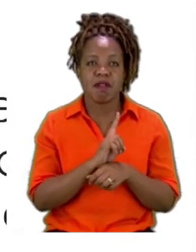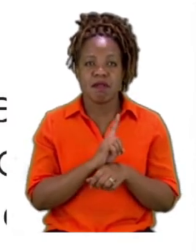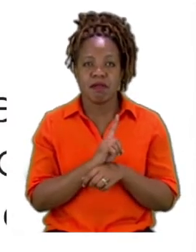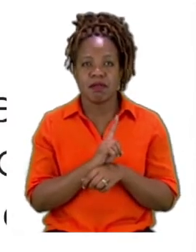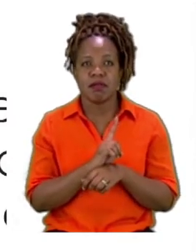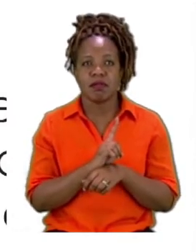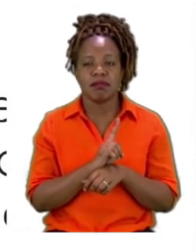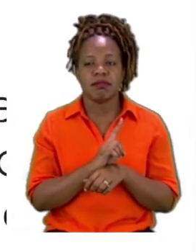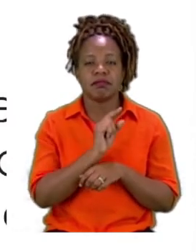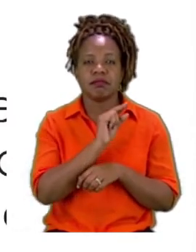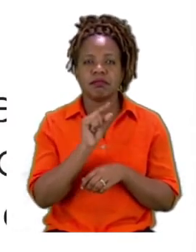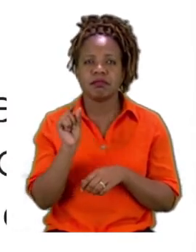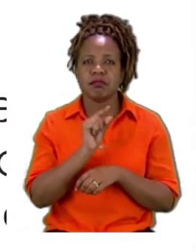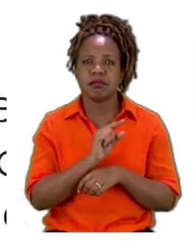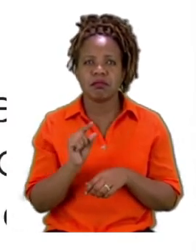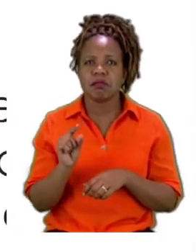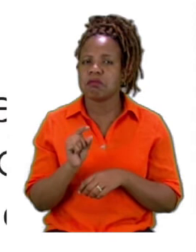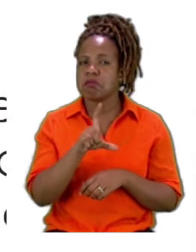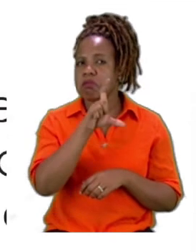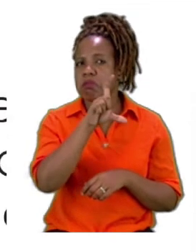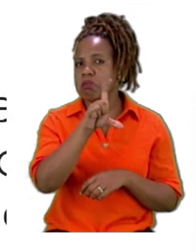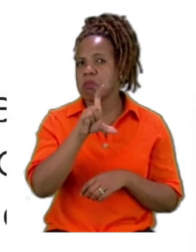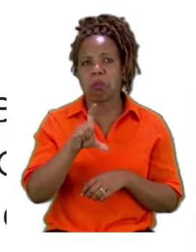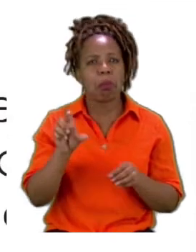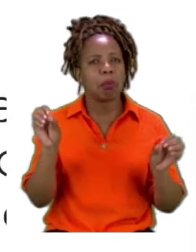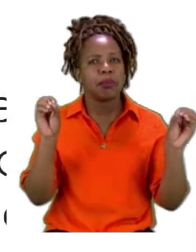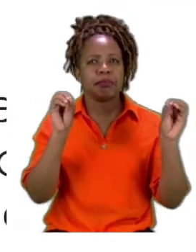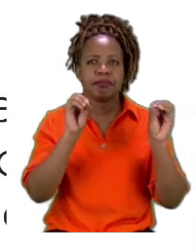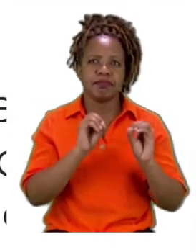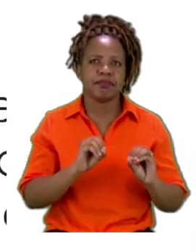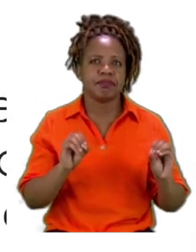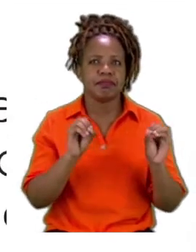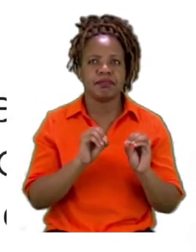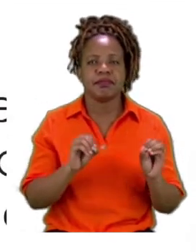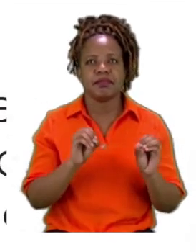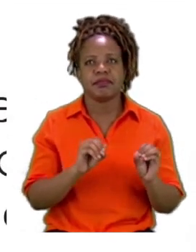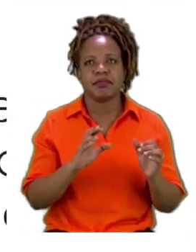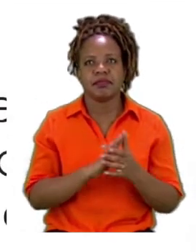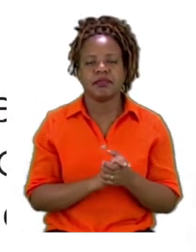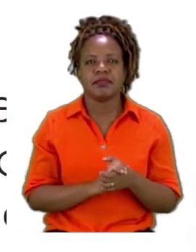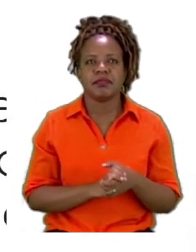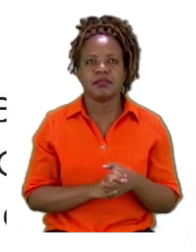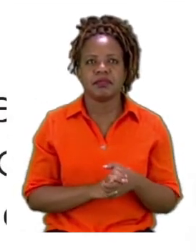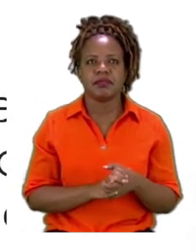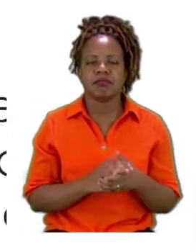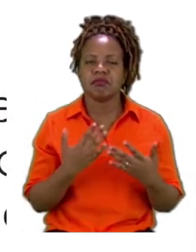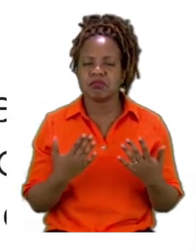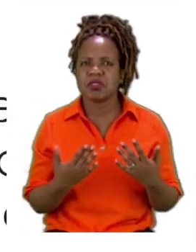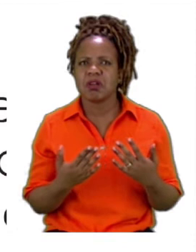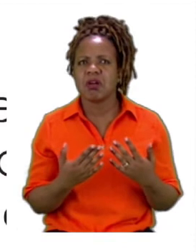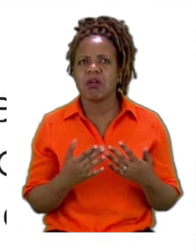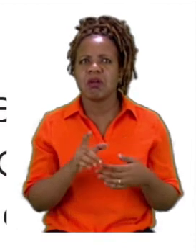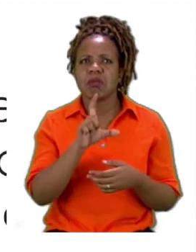this is that there are no capital letters anywhere. So as we go along, we're going to talk about where to put the capital